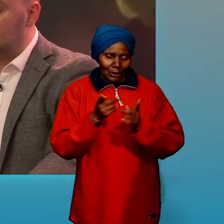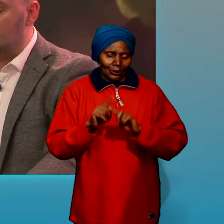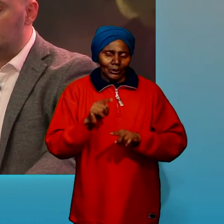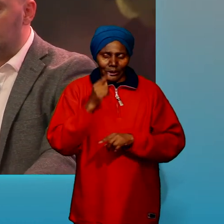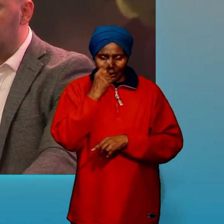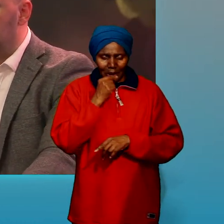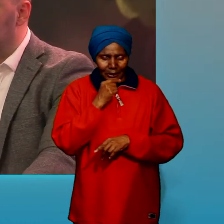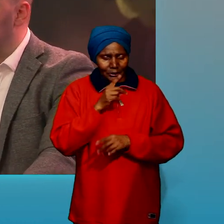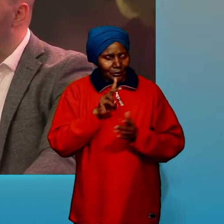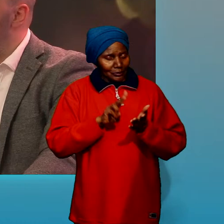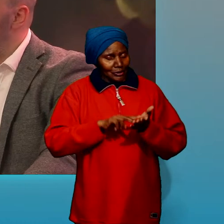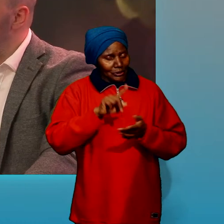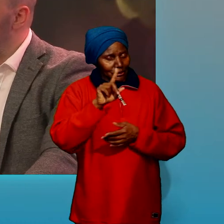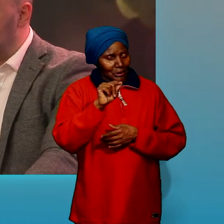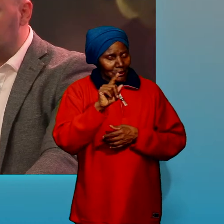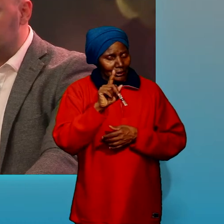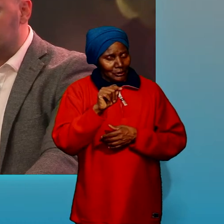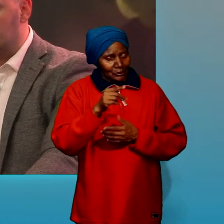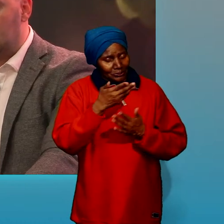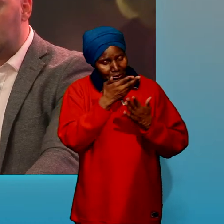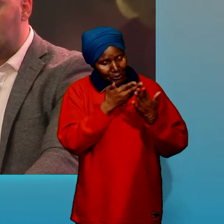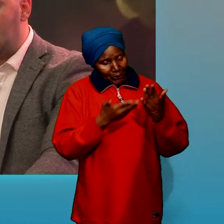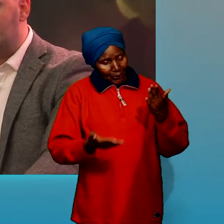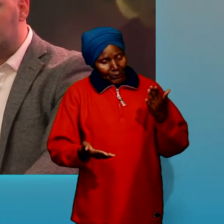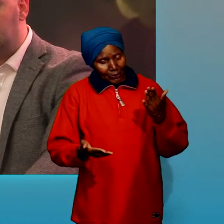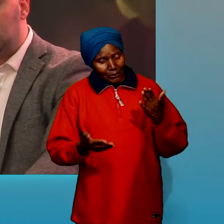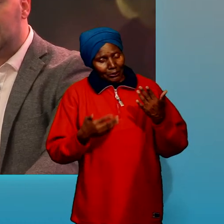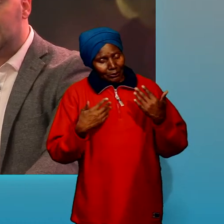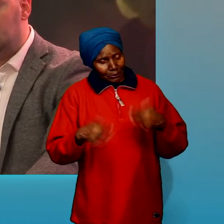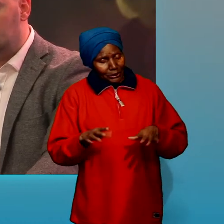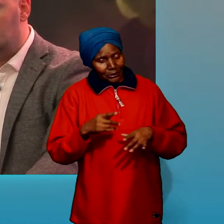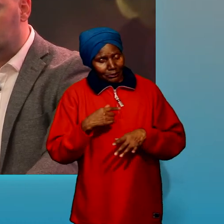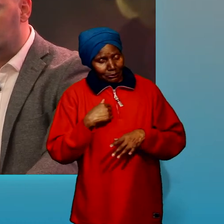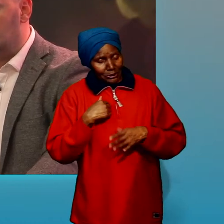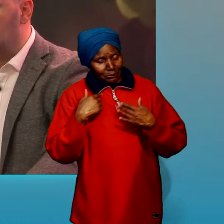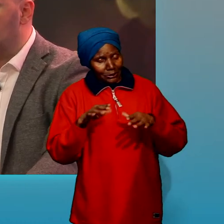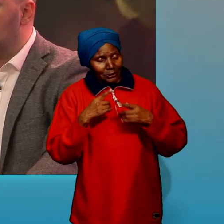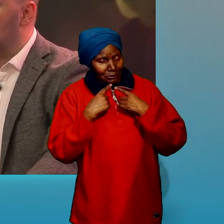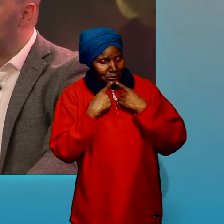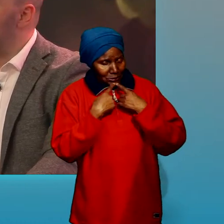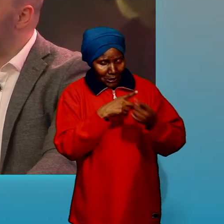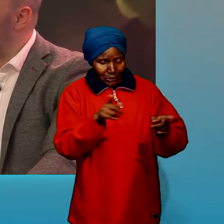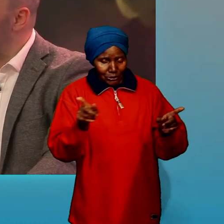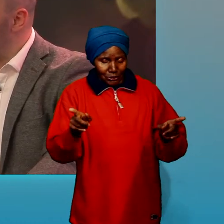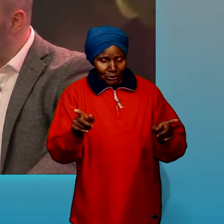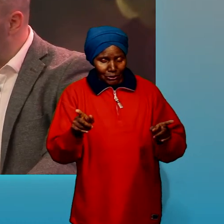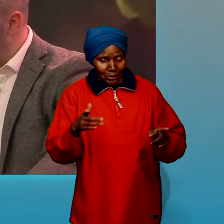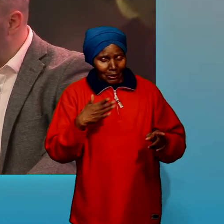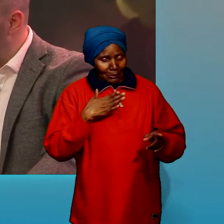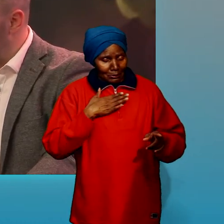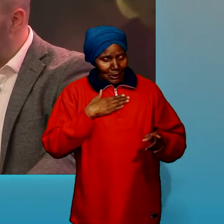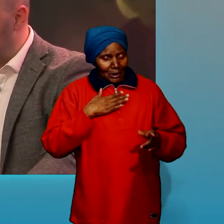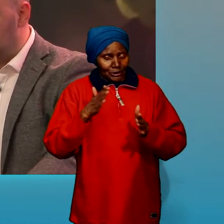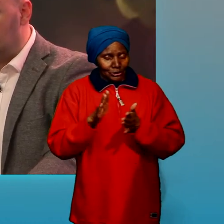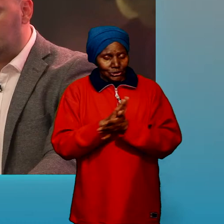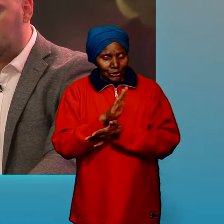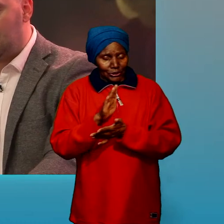Verse 11, "These things I have spoken to you, that